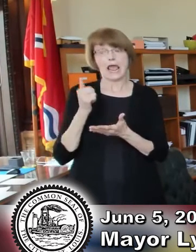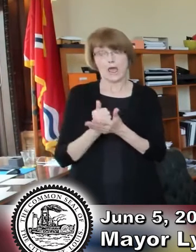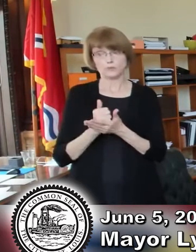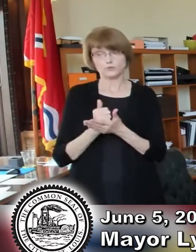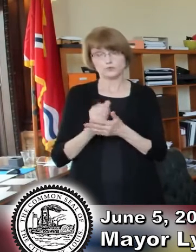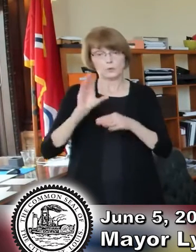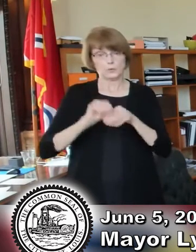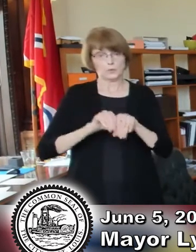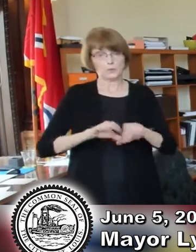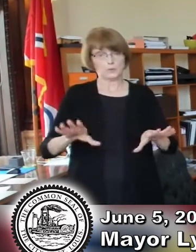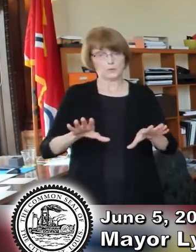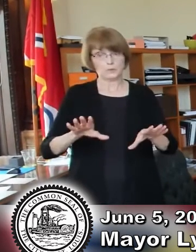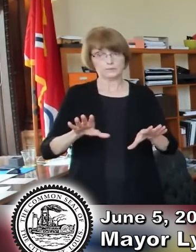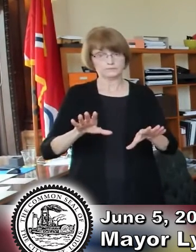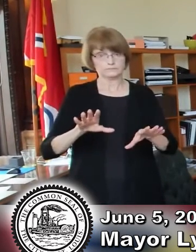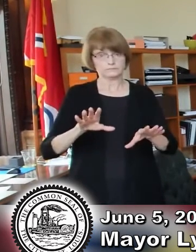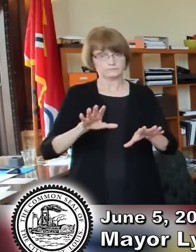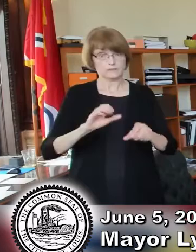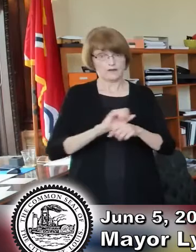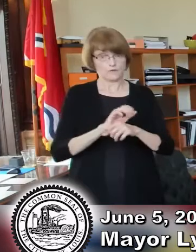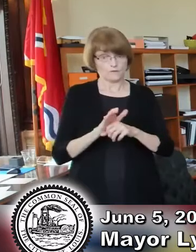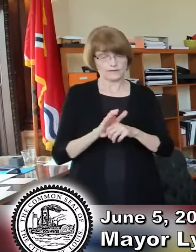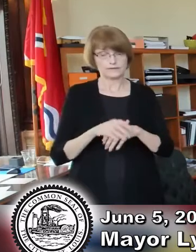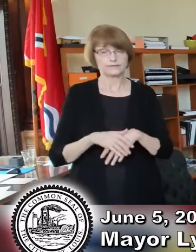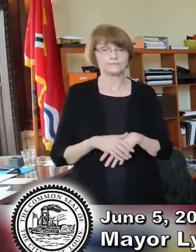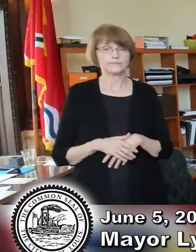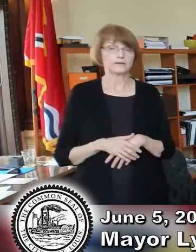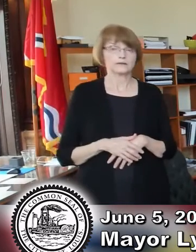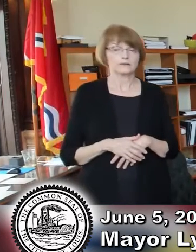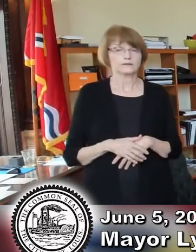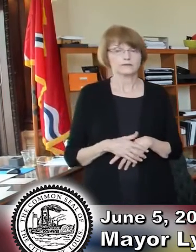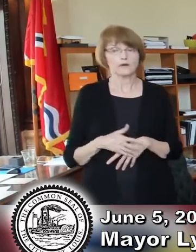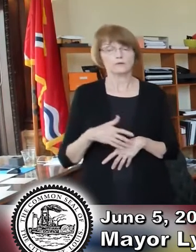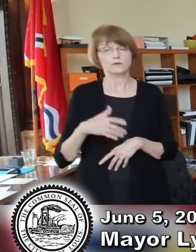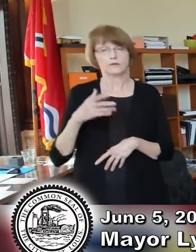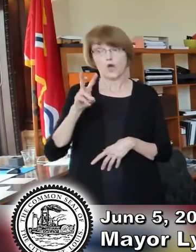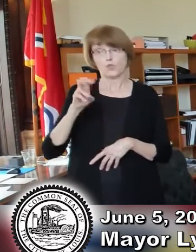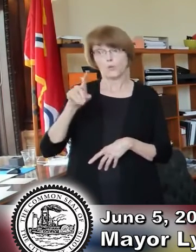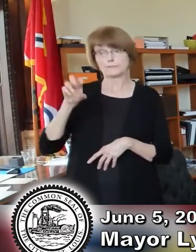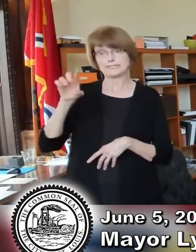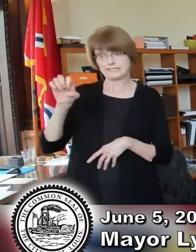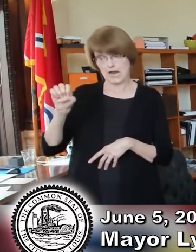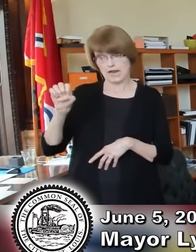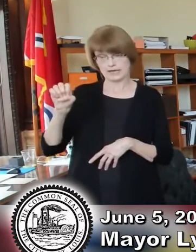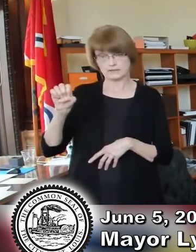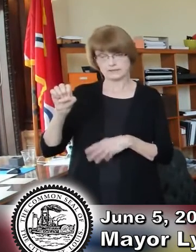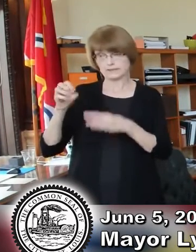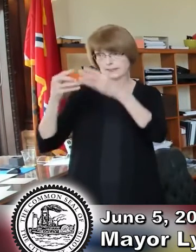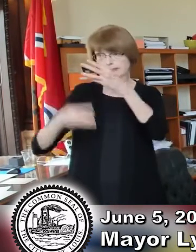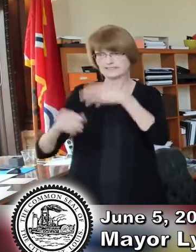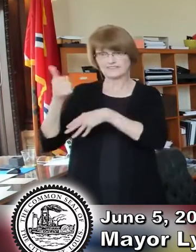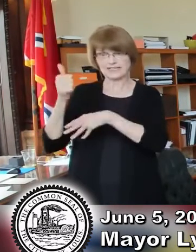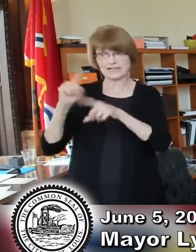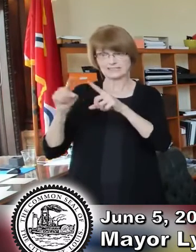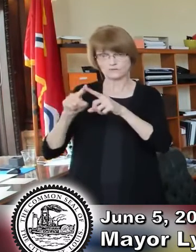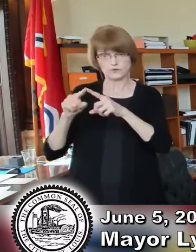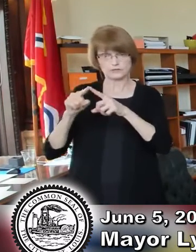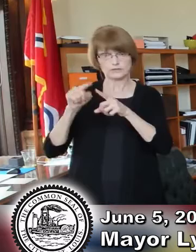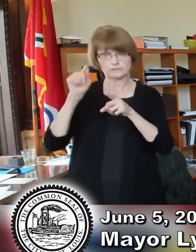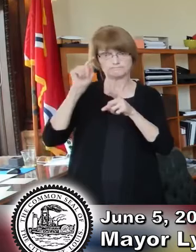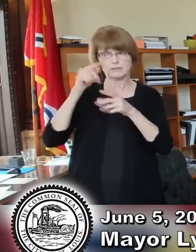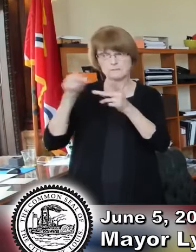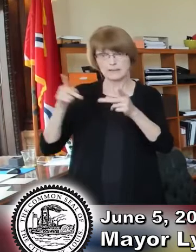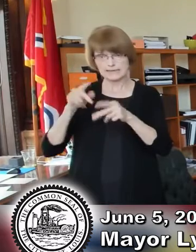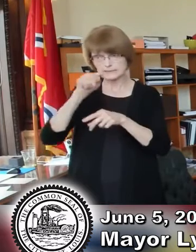So look on our website. I know you're online because you're watching me on Facebook. It'll give you a list of 10, I think it is, places